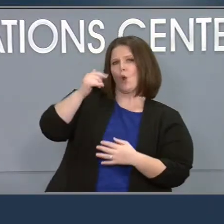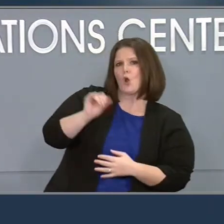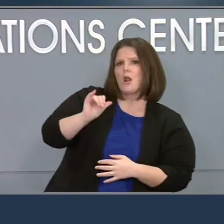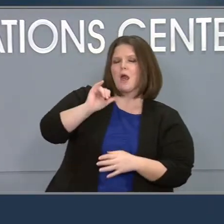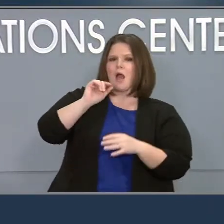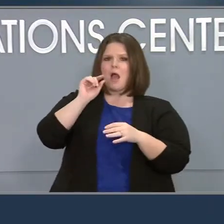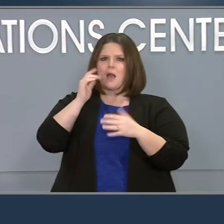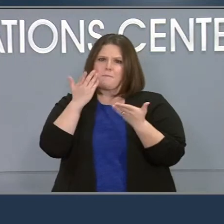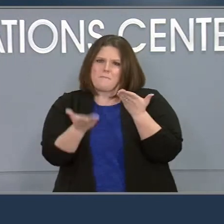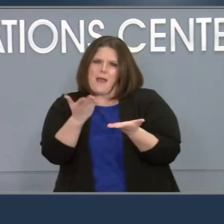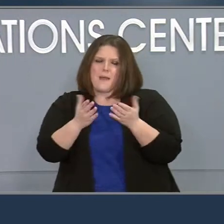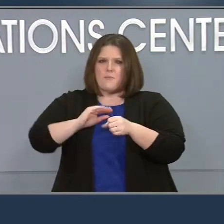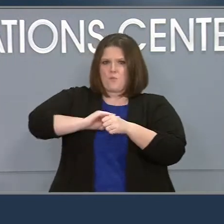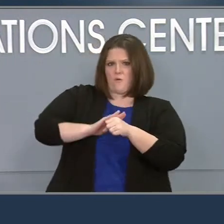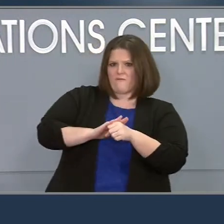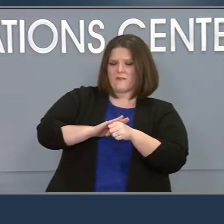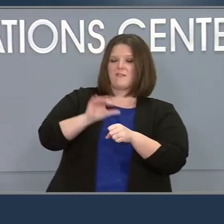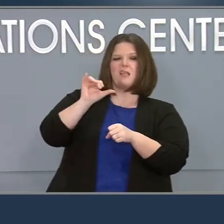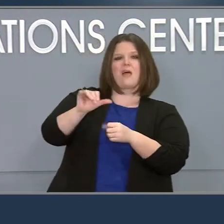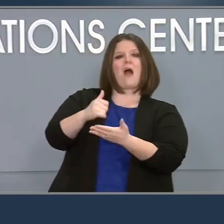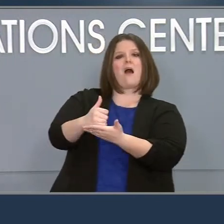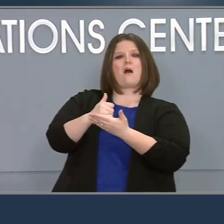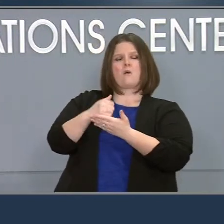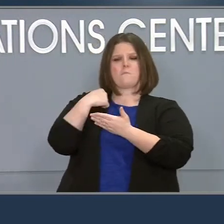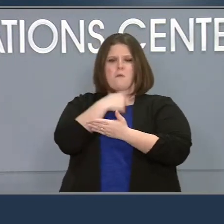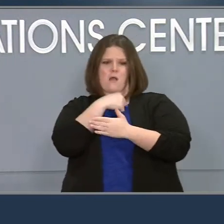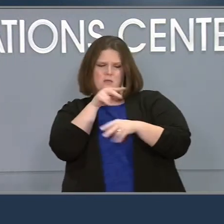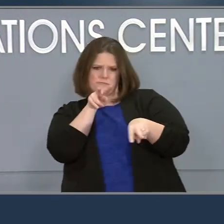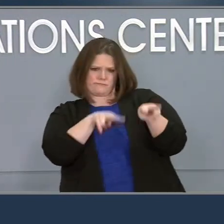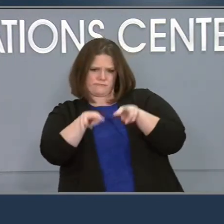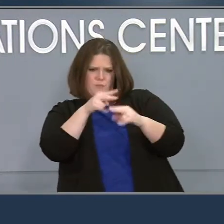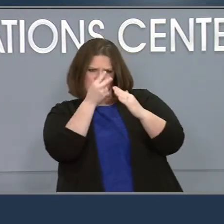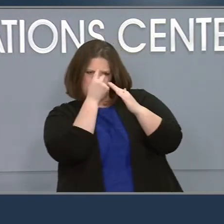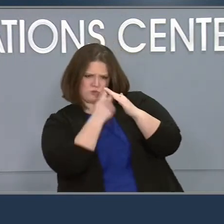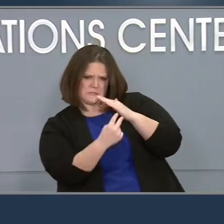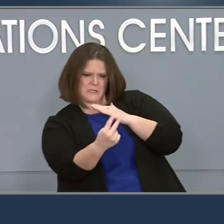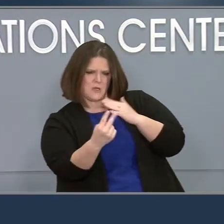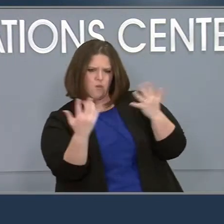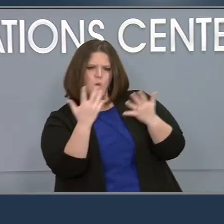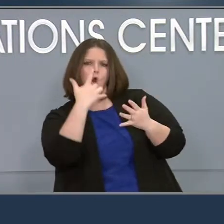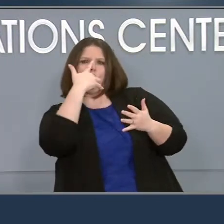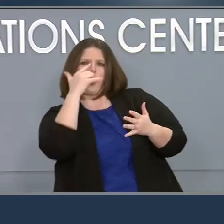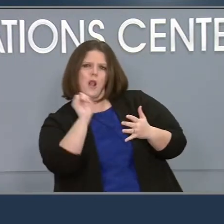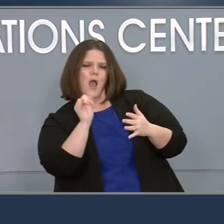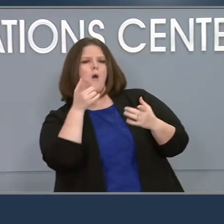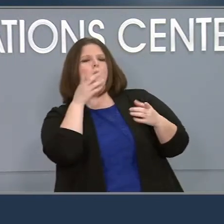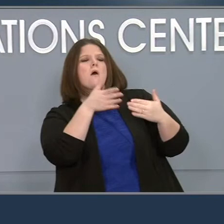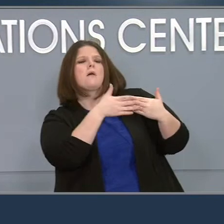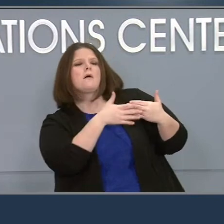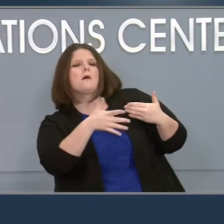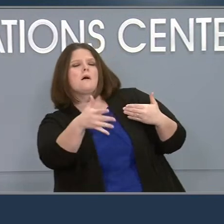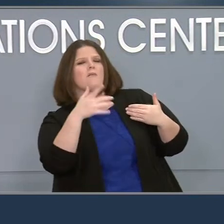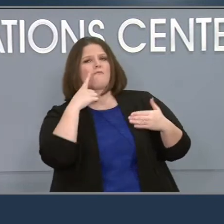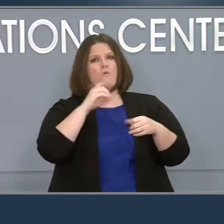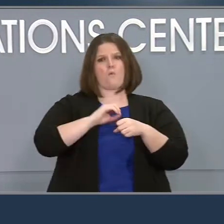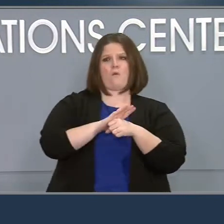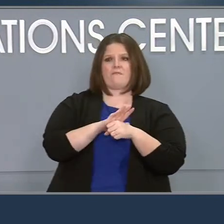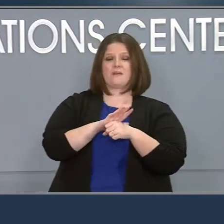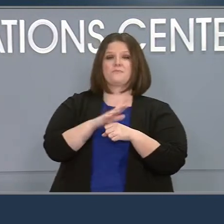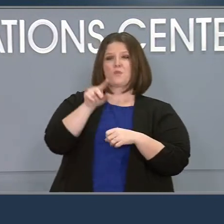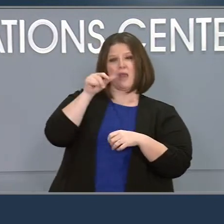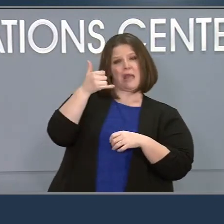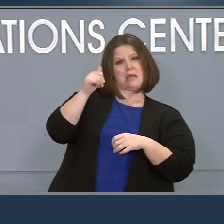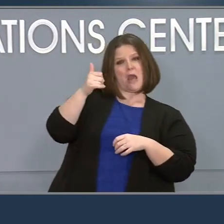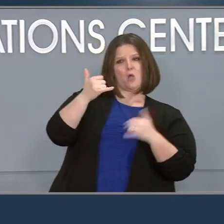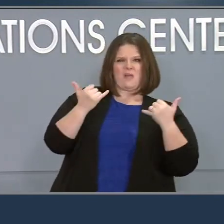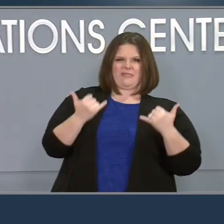detection mechanism. And I want you to look at the yellow line, which represents this year. And it shows that this trend is on the